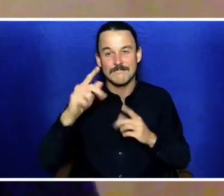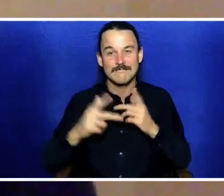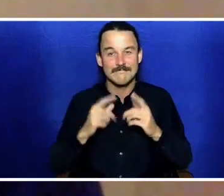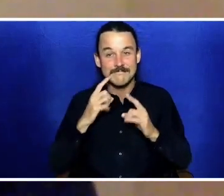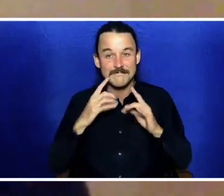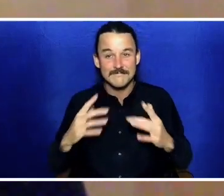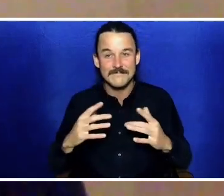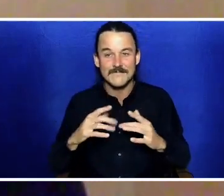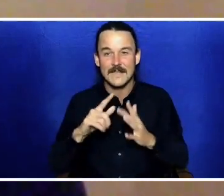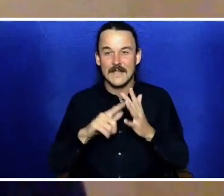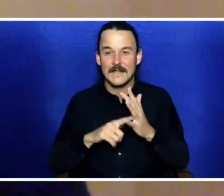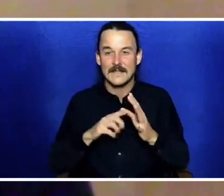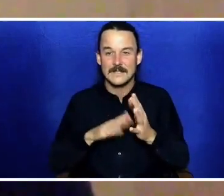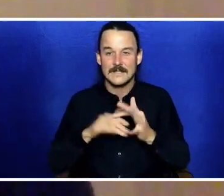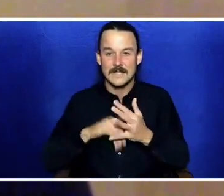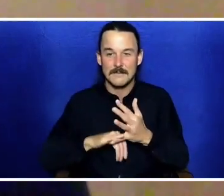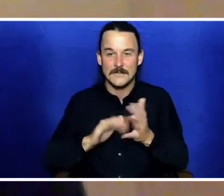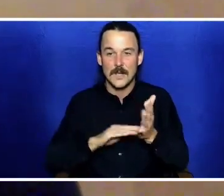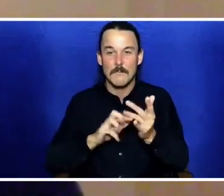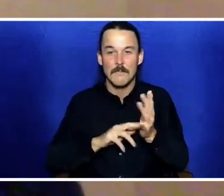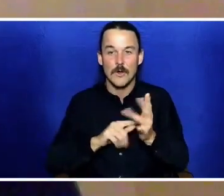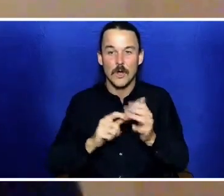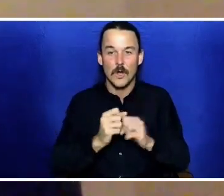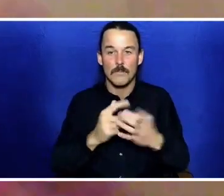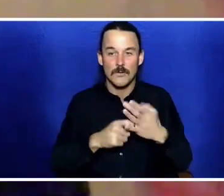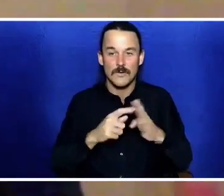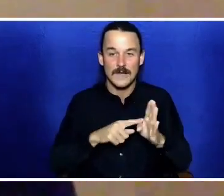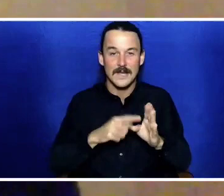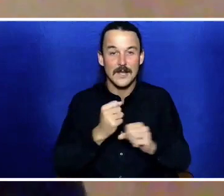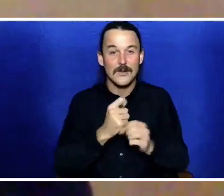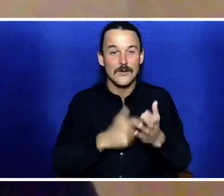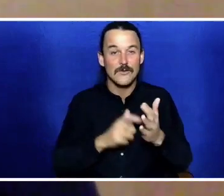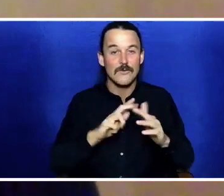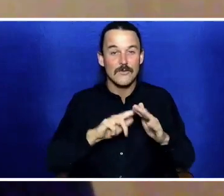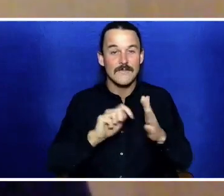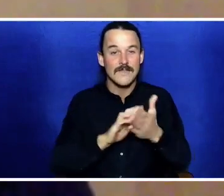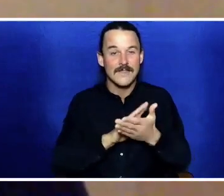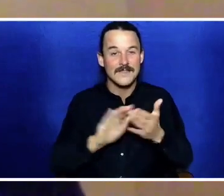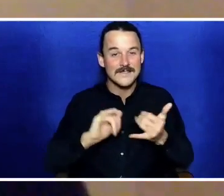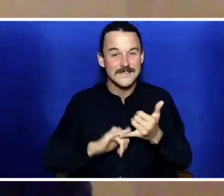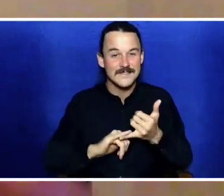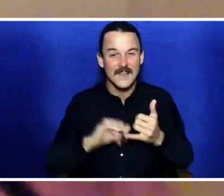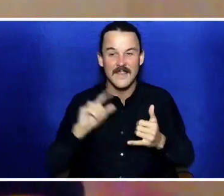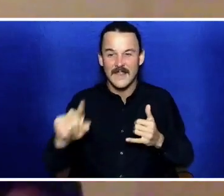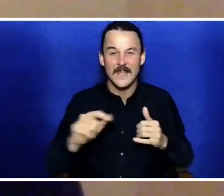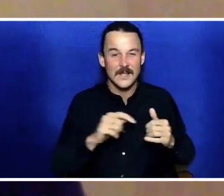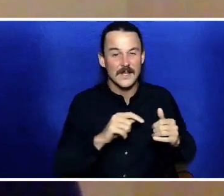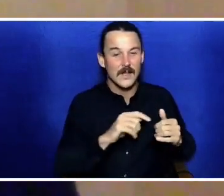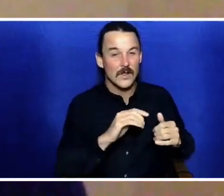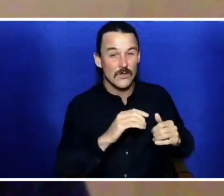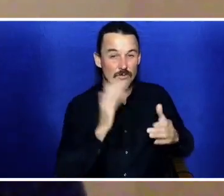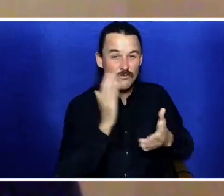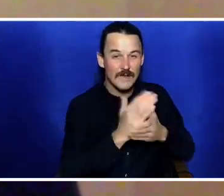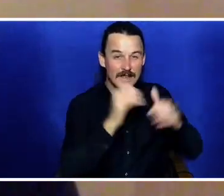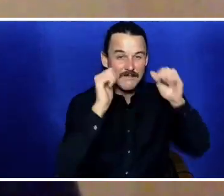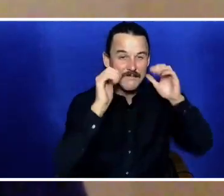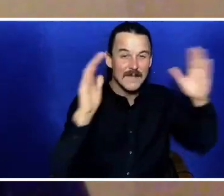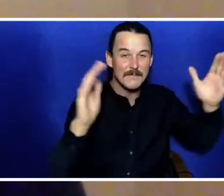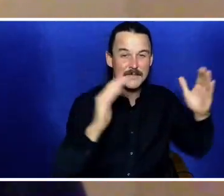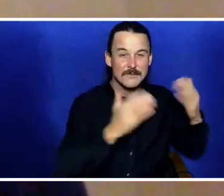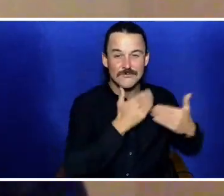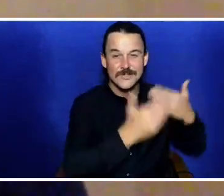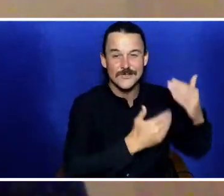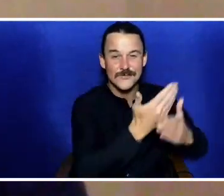of the original, but at the same time, they've managed to expand that out into a really rich and vivid and powerful